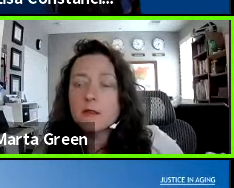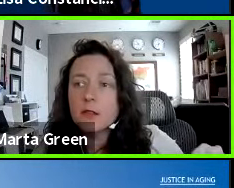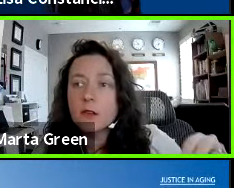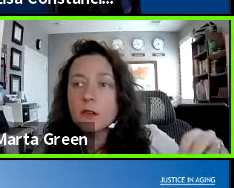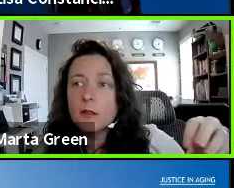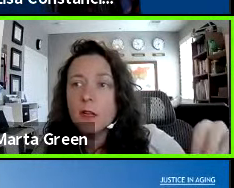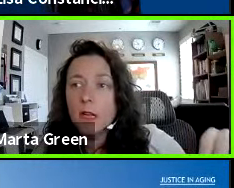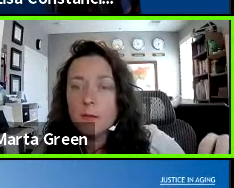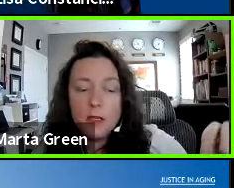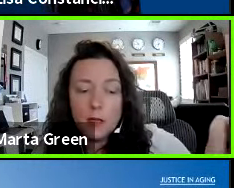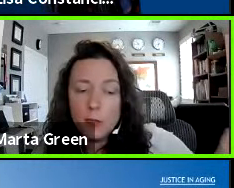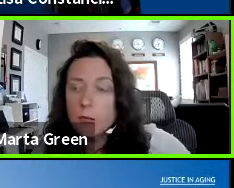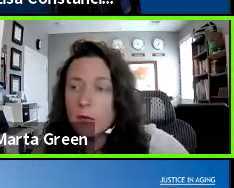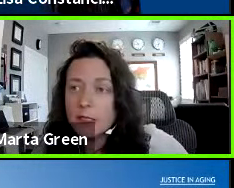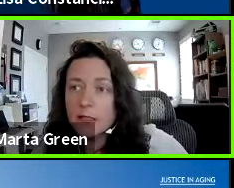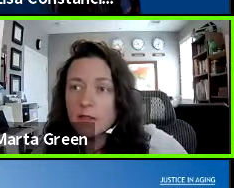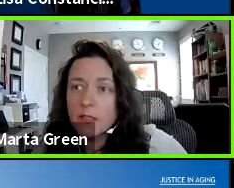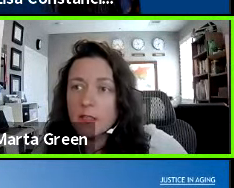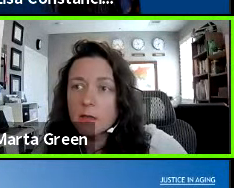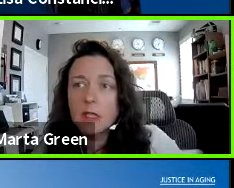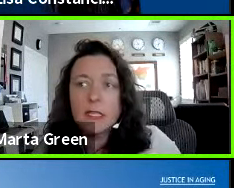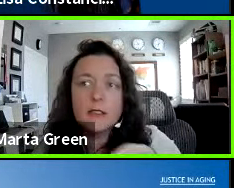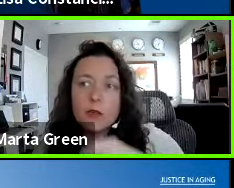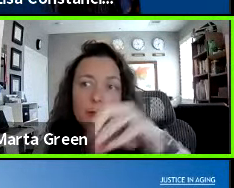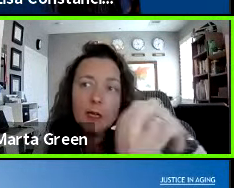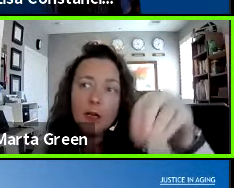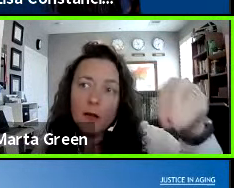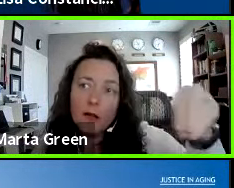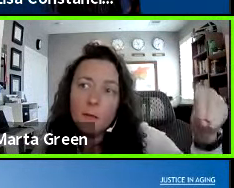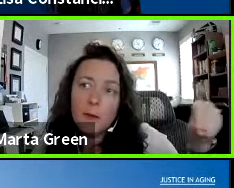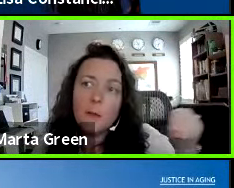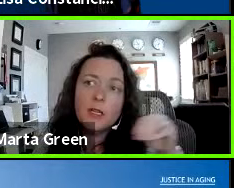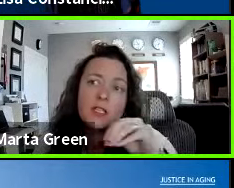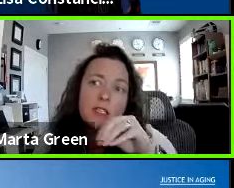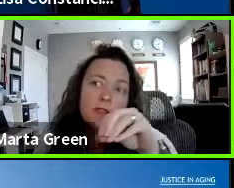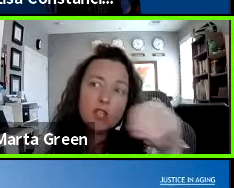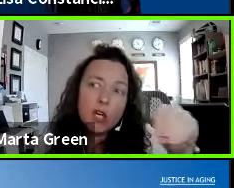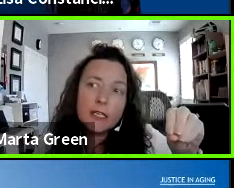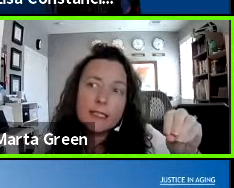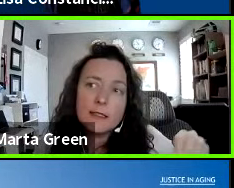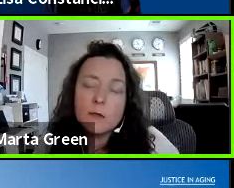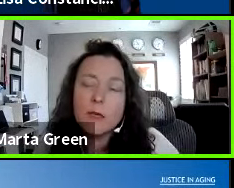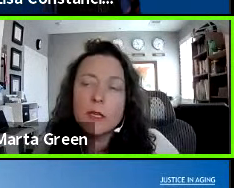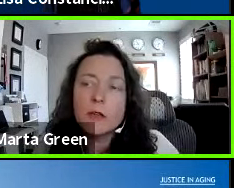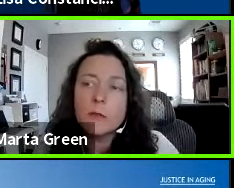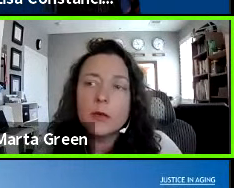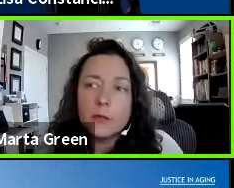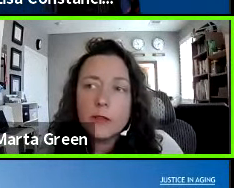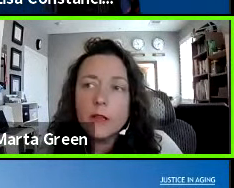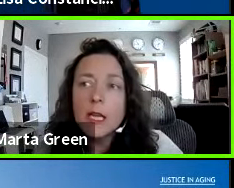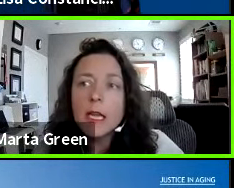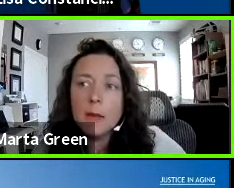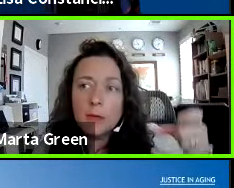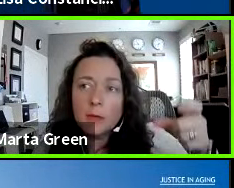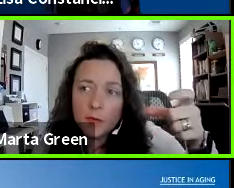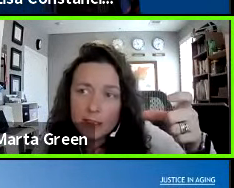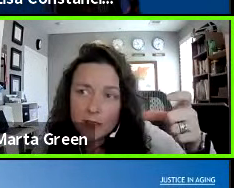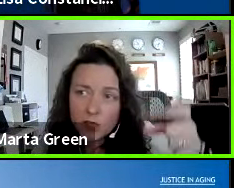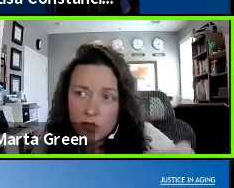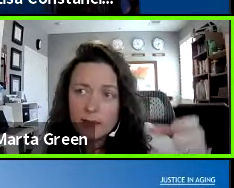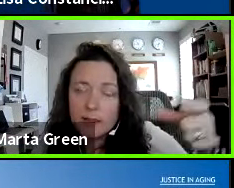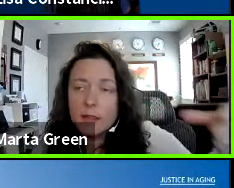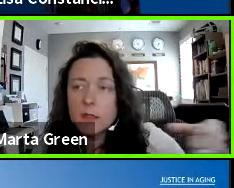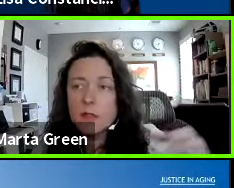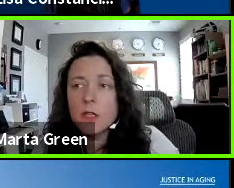that serves people in a disadvantaged community. So there could be a bunch of different targets that we could partner with and be able to